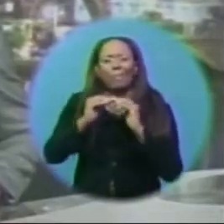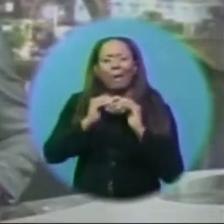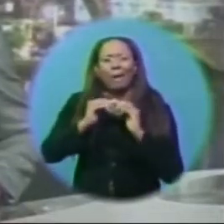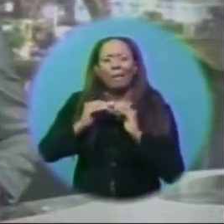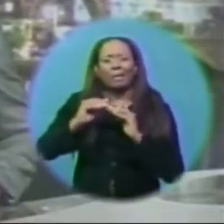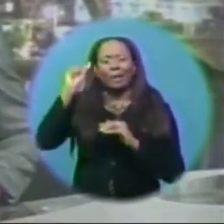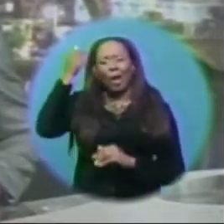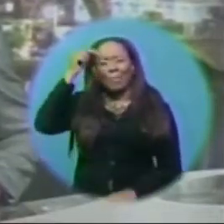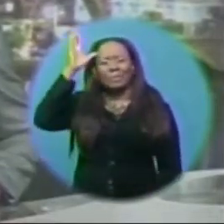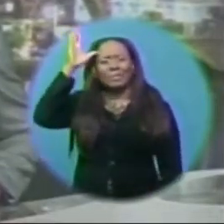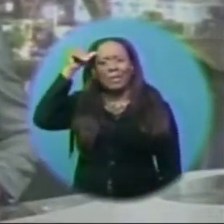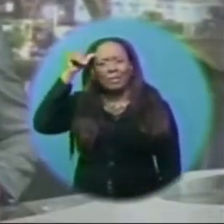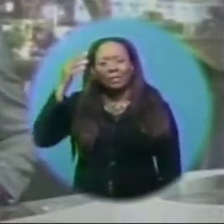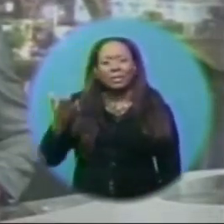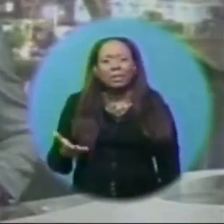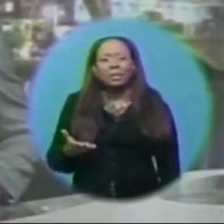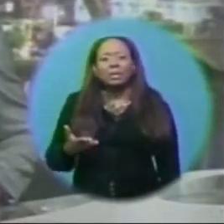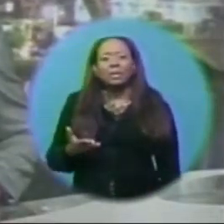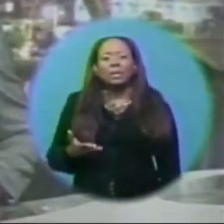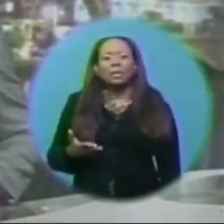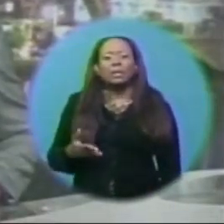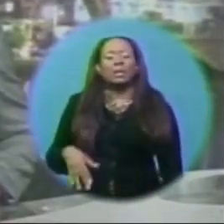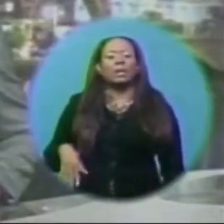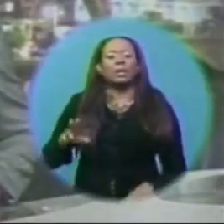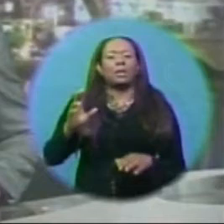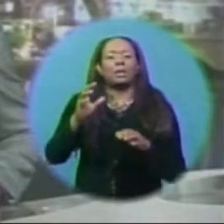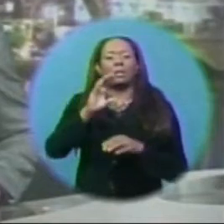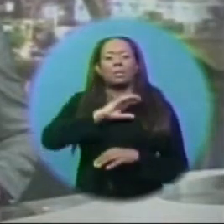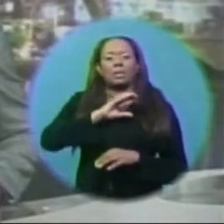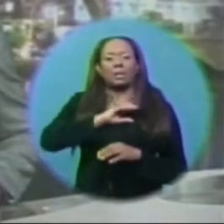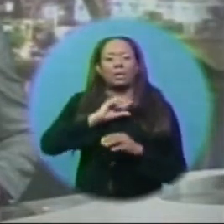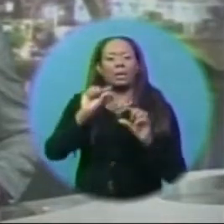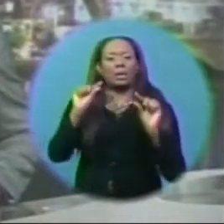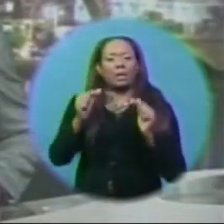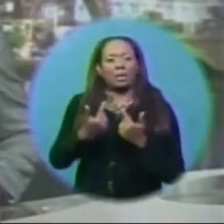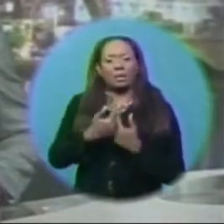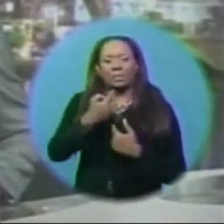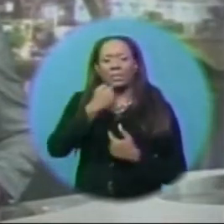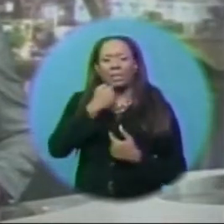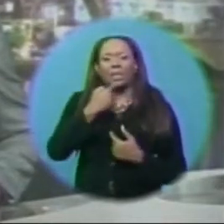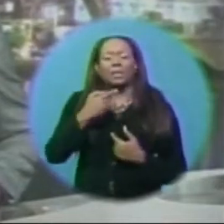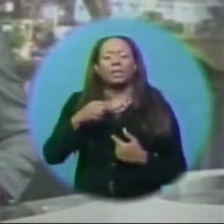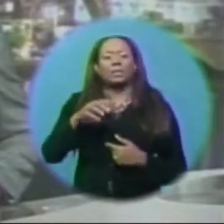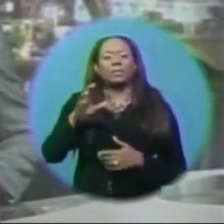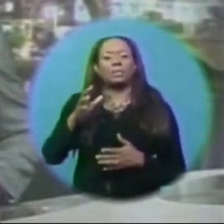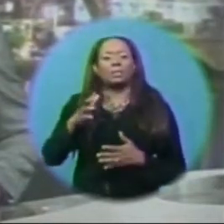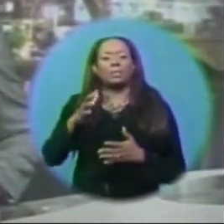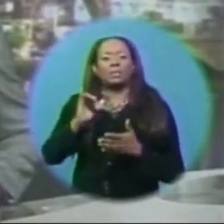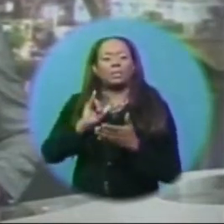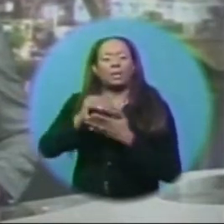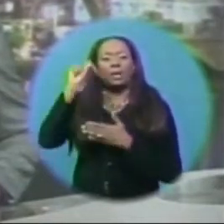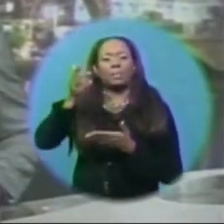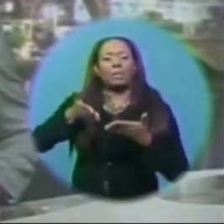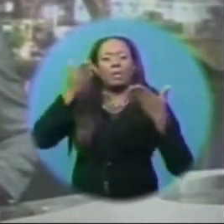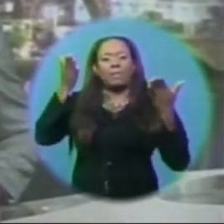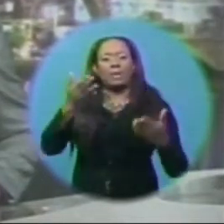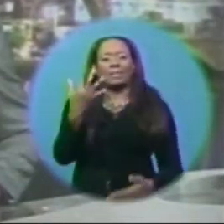the rank-and-file members of the JCF, the Federation disclosed that the cops were offered